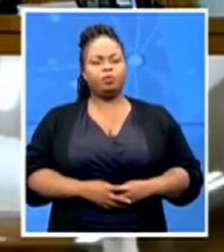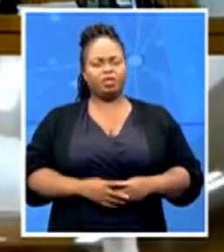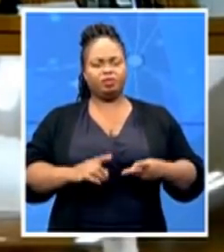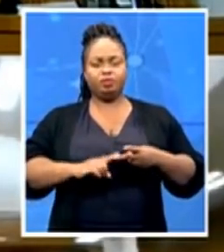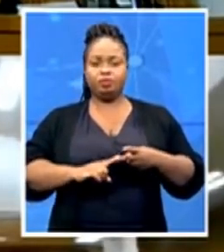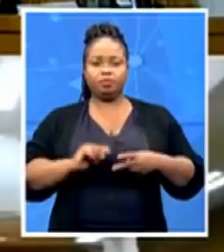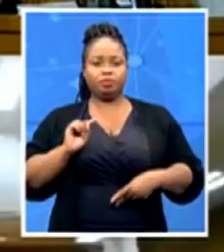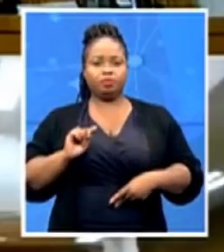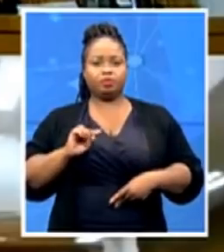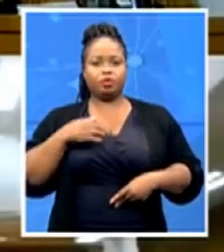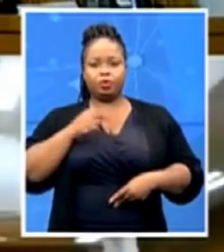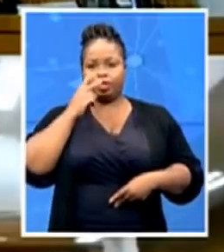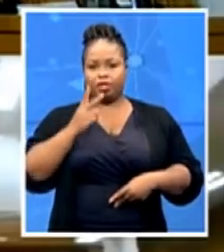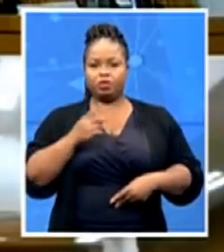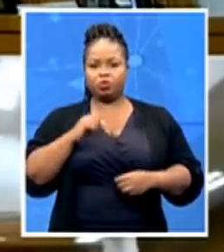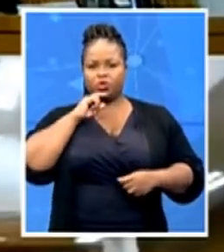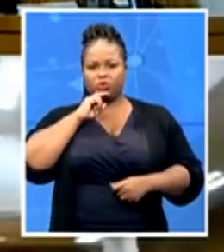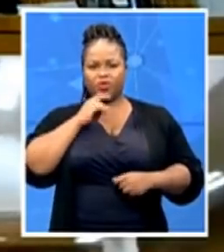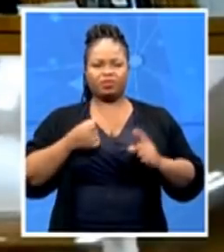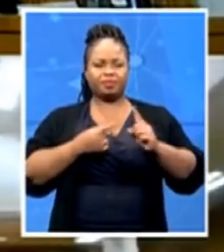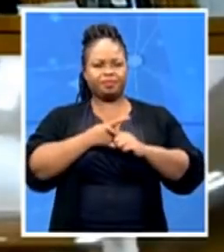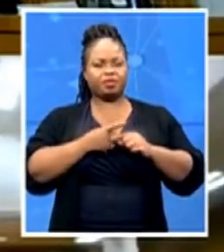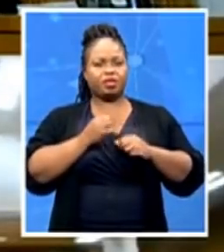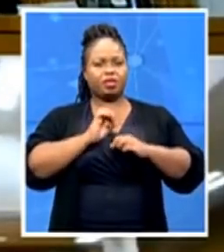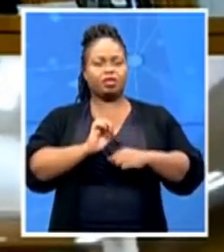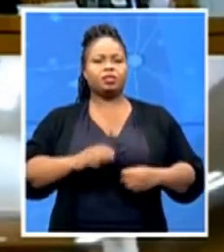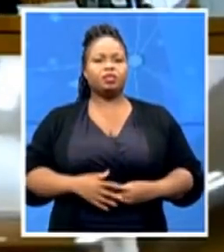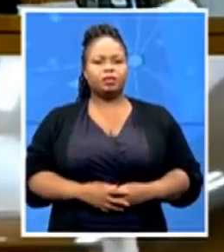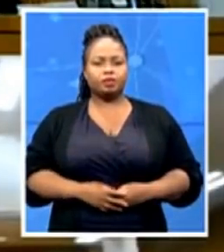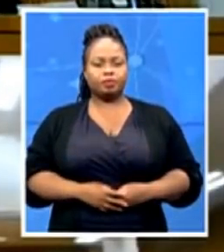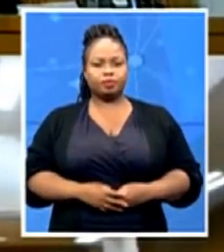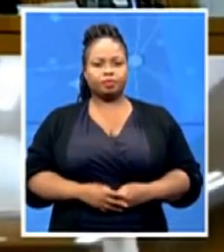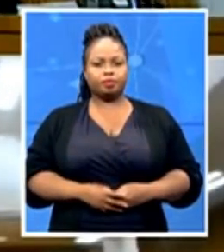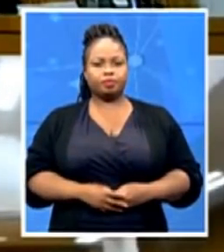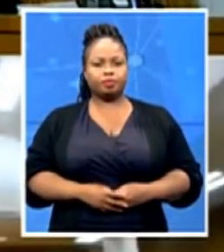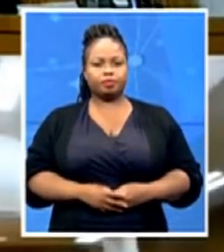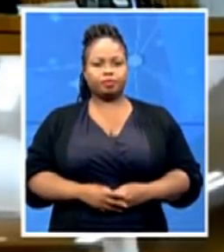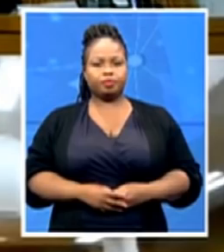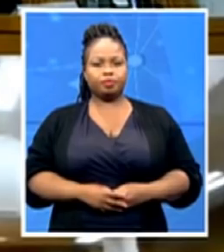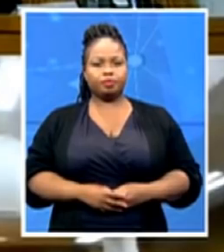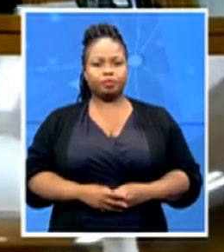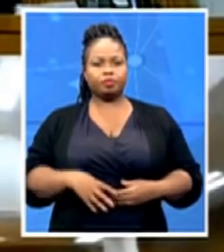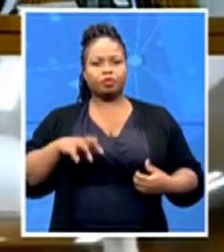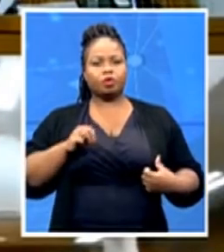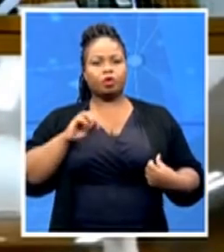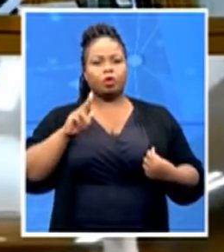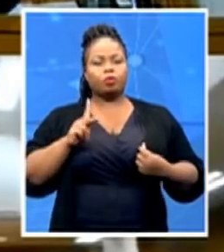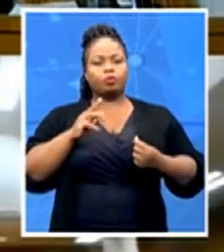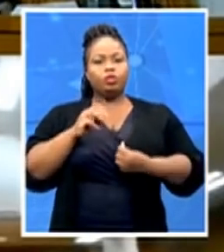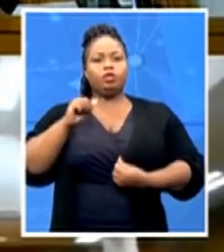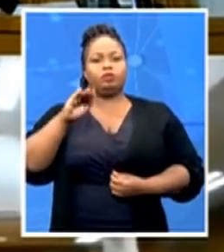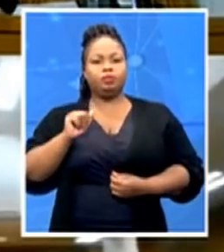defence. That then brings me to Advocate Mkhwebane's challenges to the validity of the rules. May I say